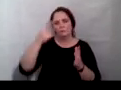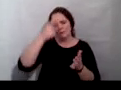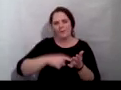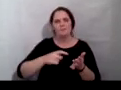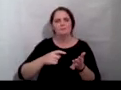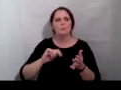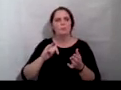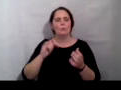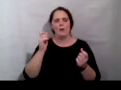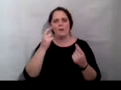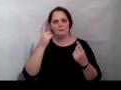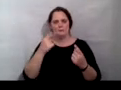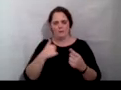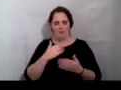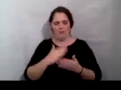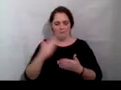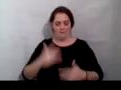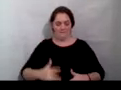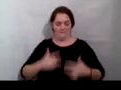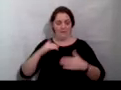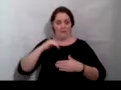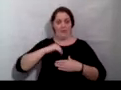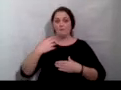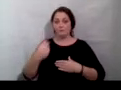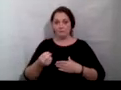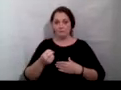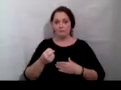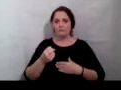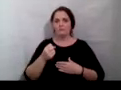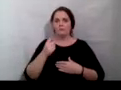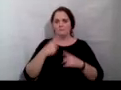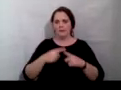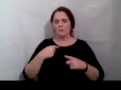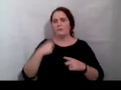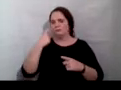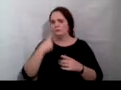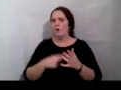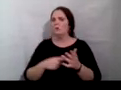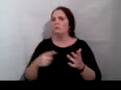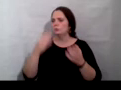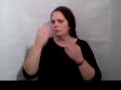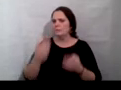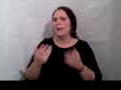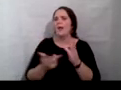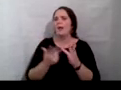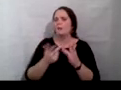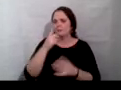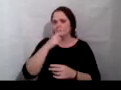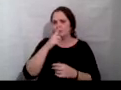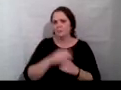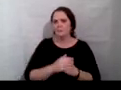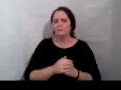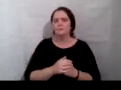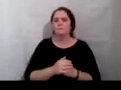and owning up to having such feelings, not to mention trying to give an account to others,